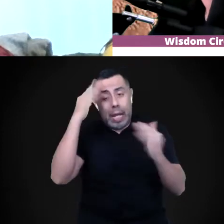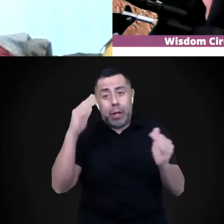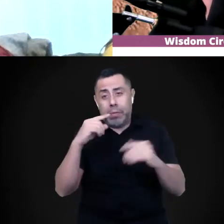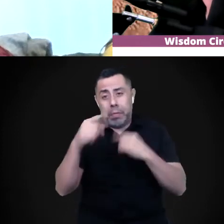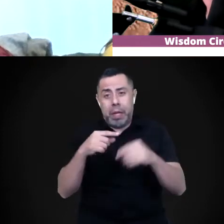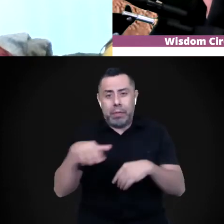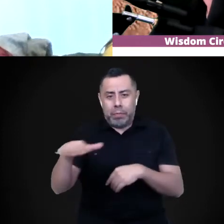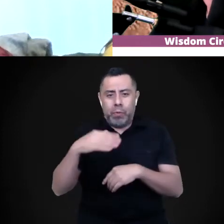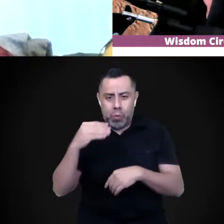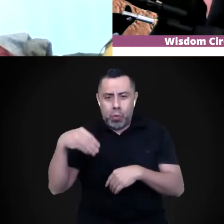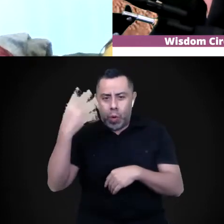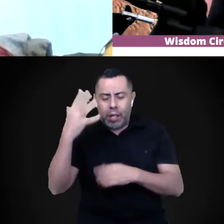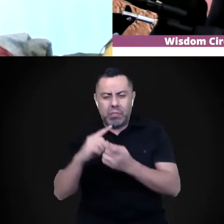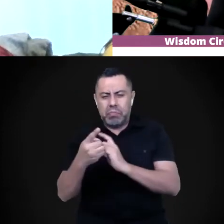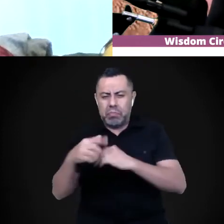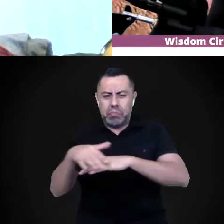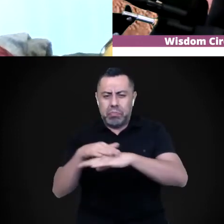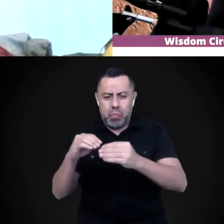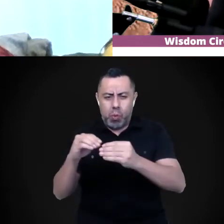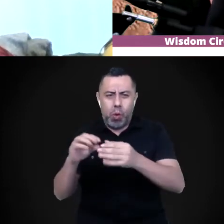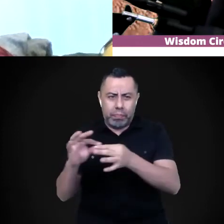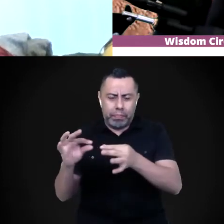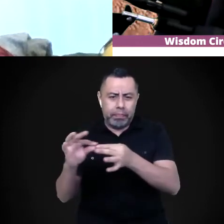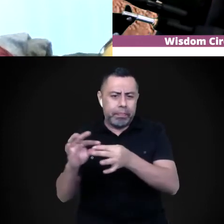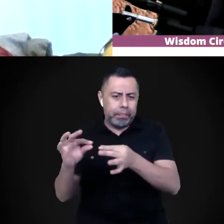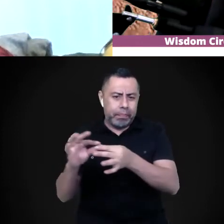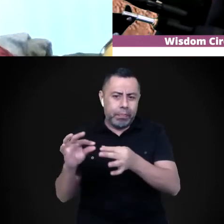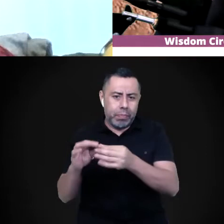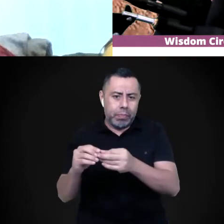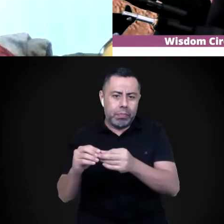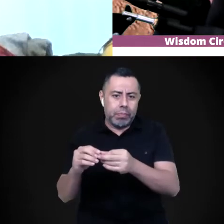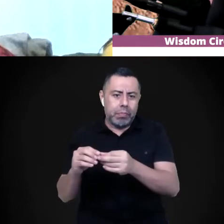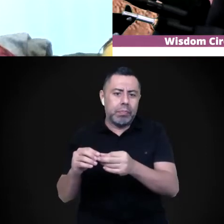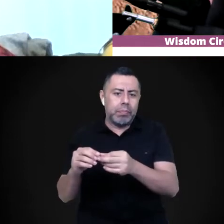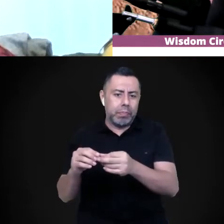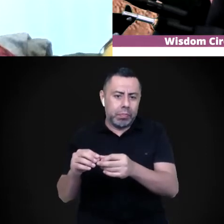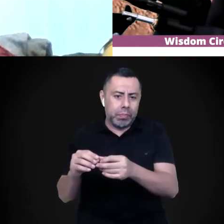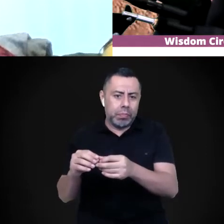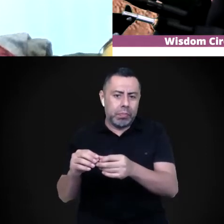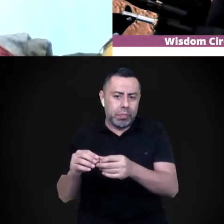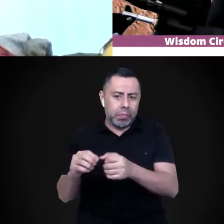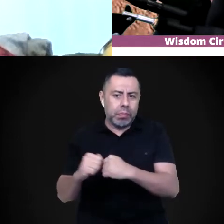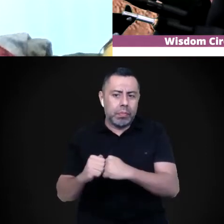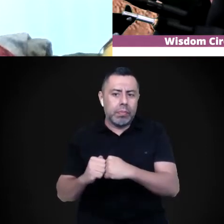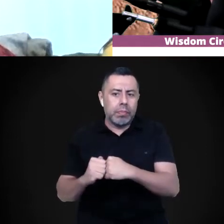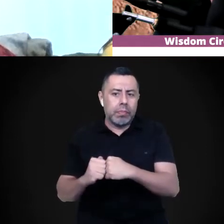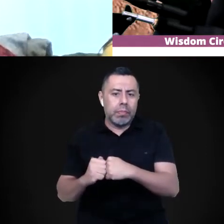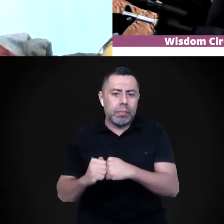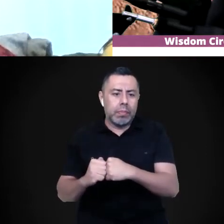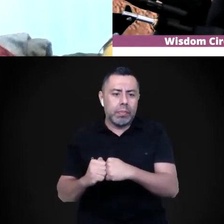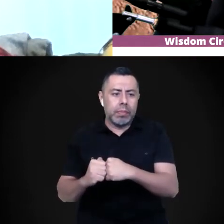lost so long. In the world, late Pinon, the Shahadi Lash Jayo.